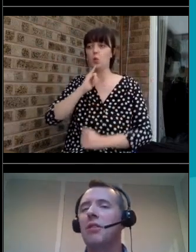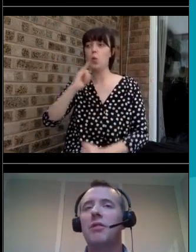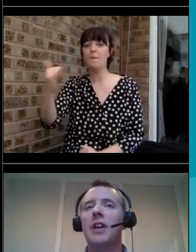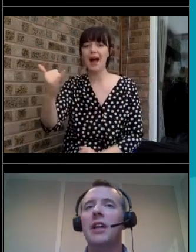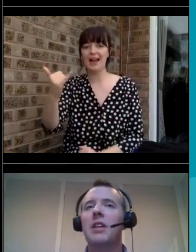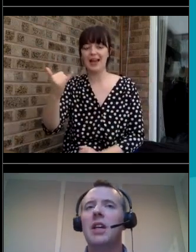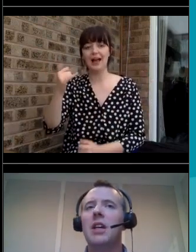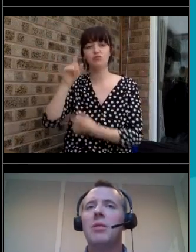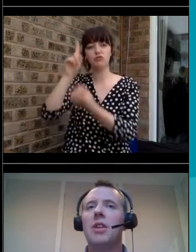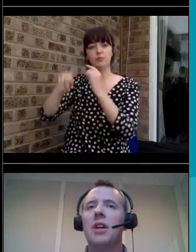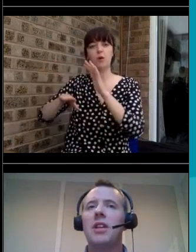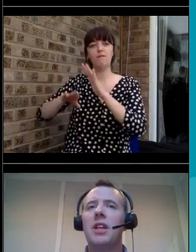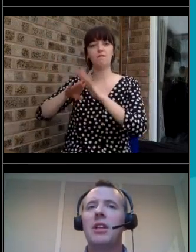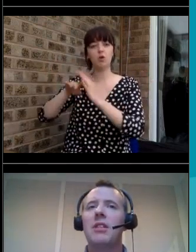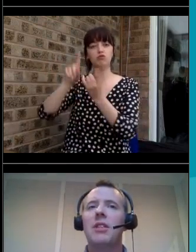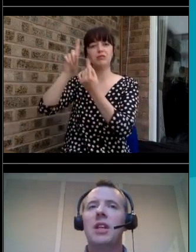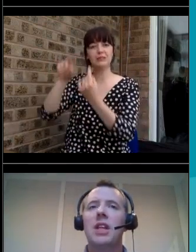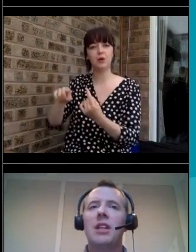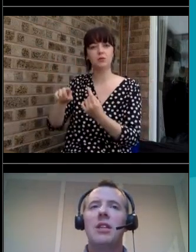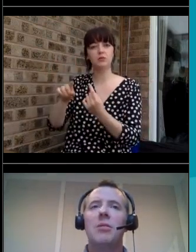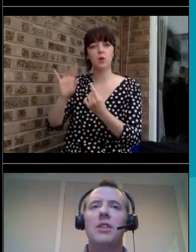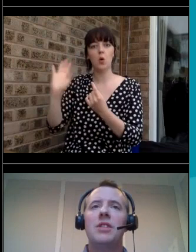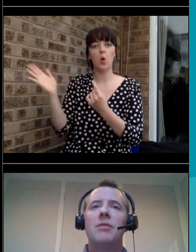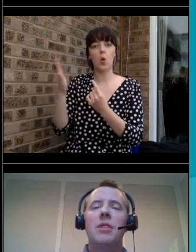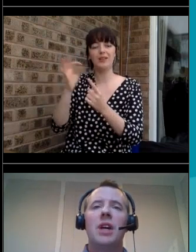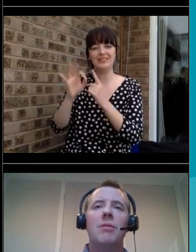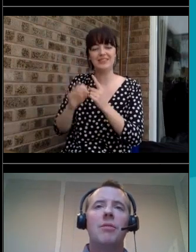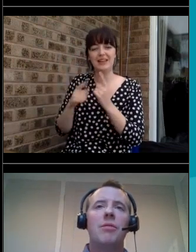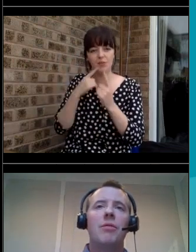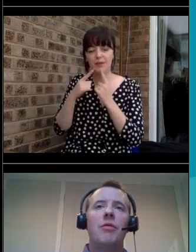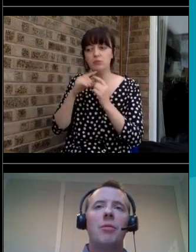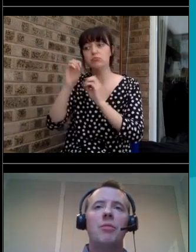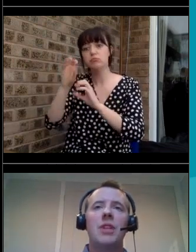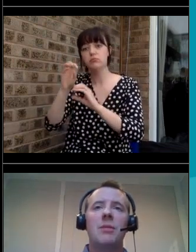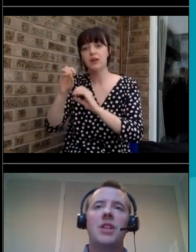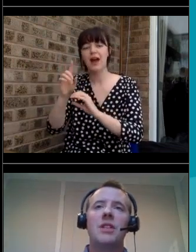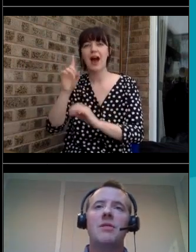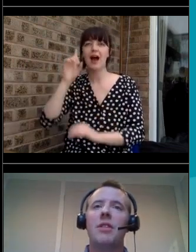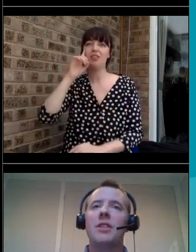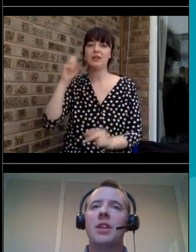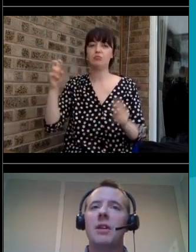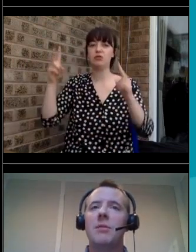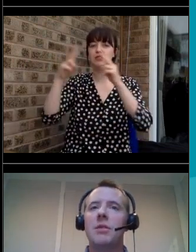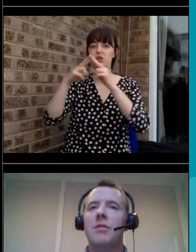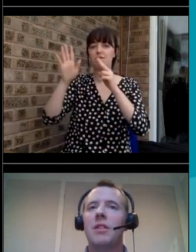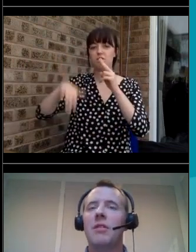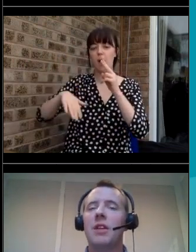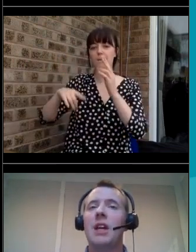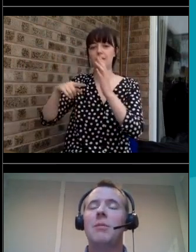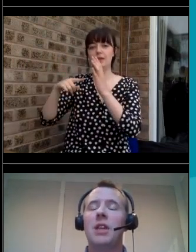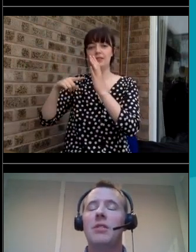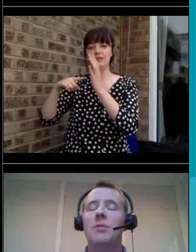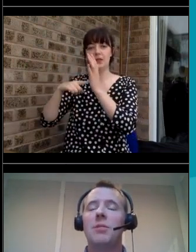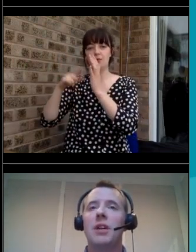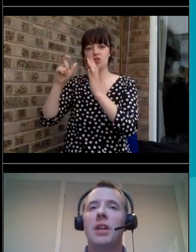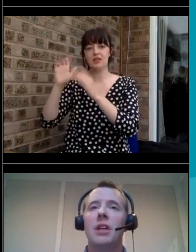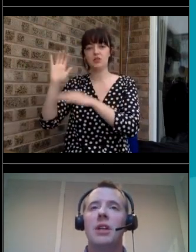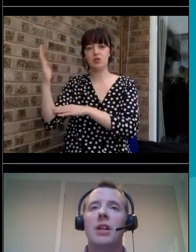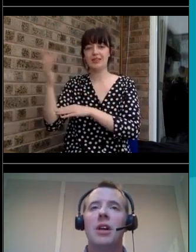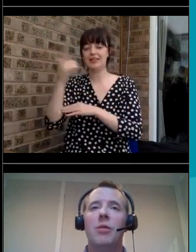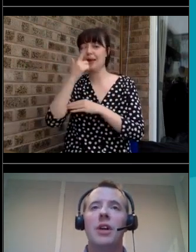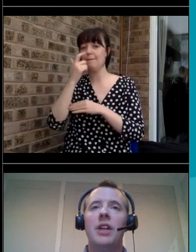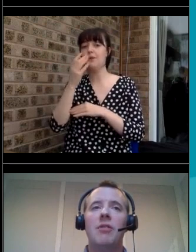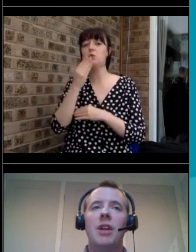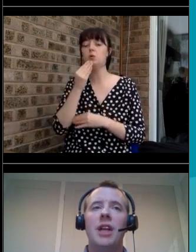and we'll clarify it. But I think the bridge from Thames Chase Forest over the M25 can be used